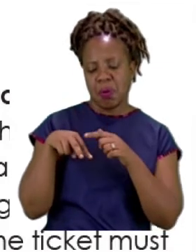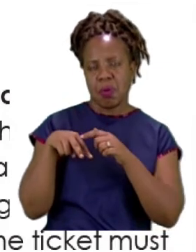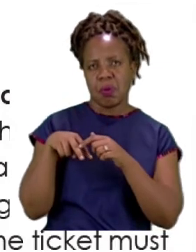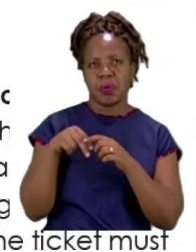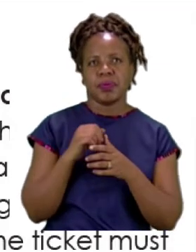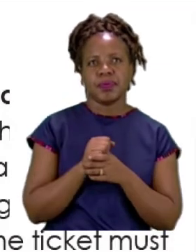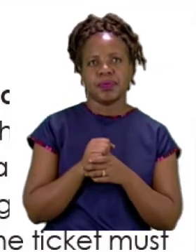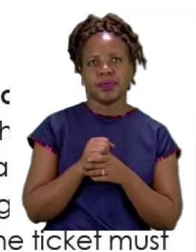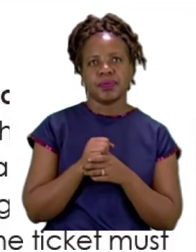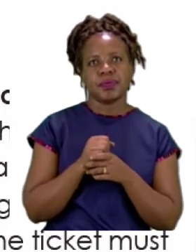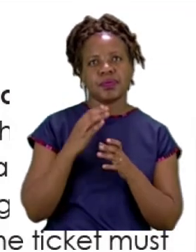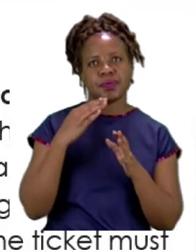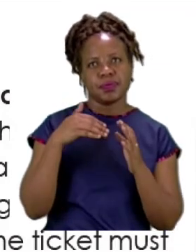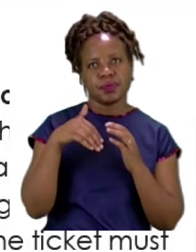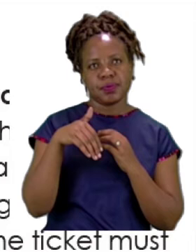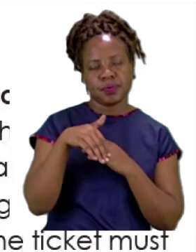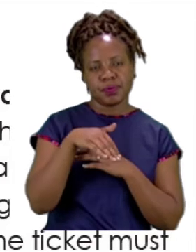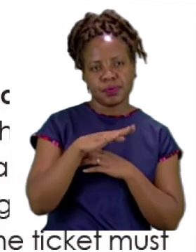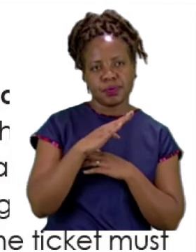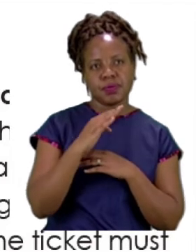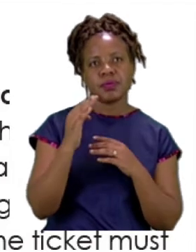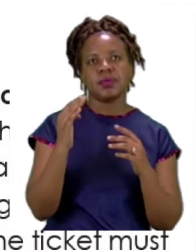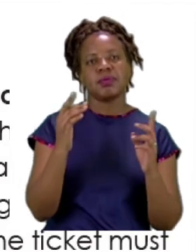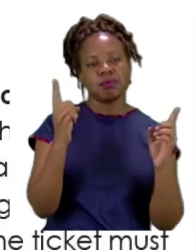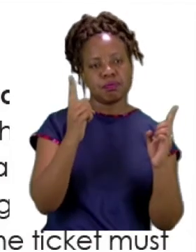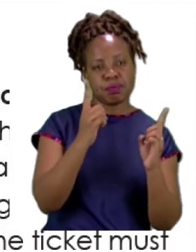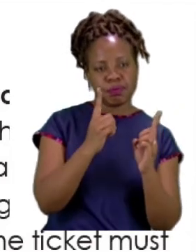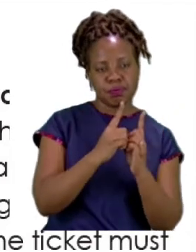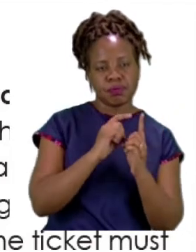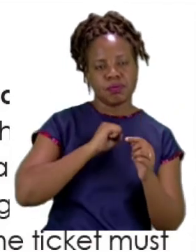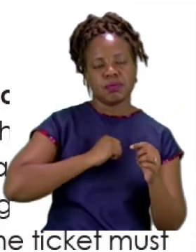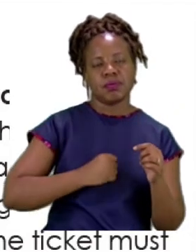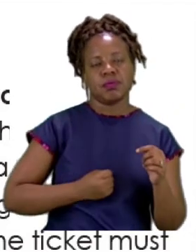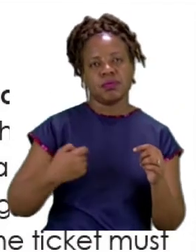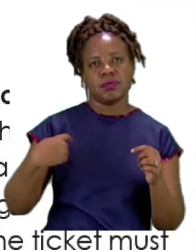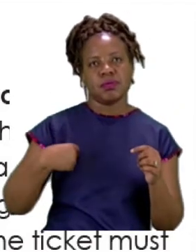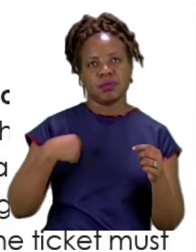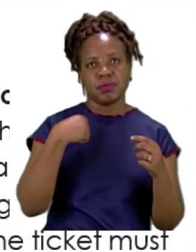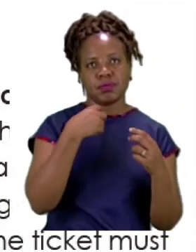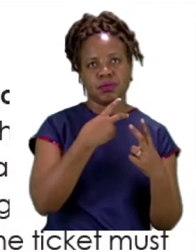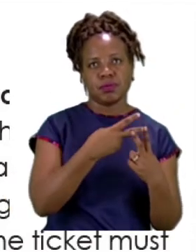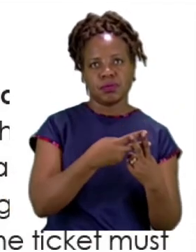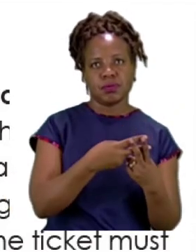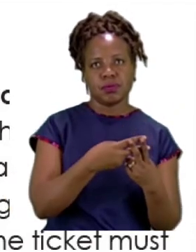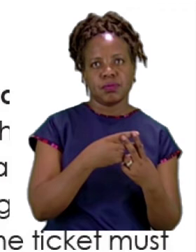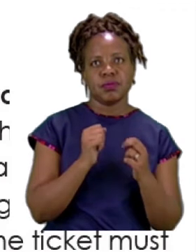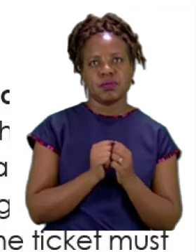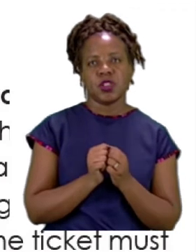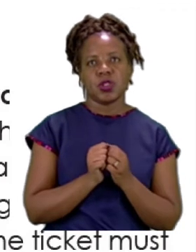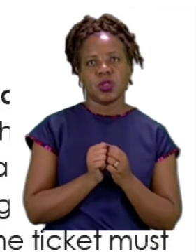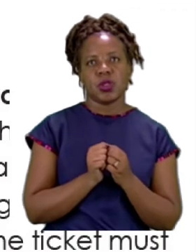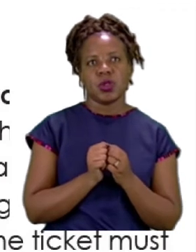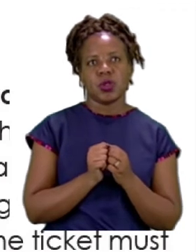must go to see her son in jail. He raided a ship to